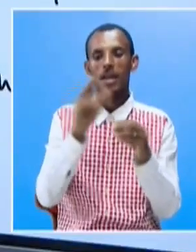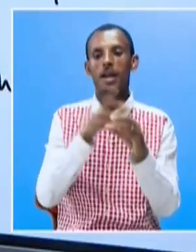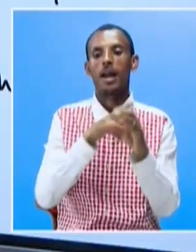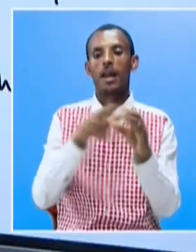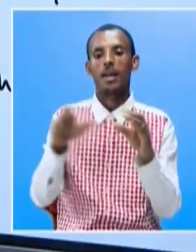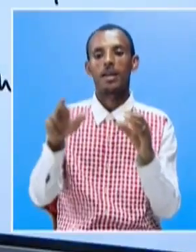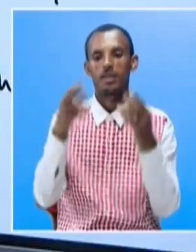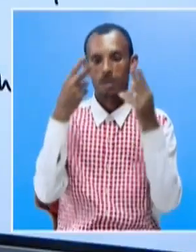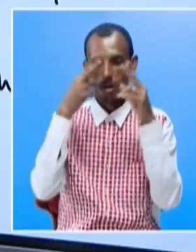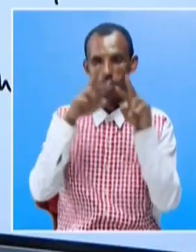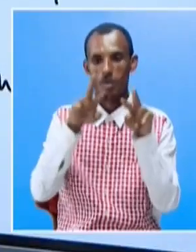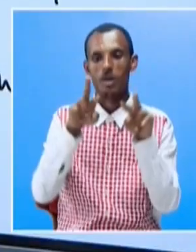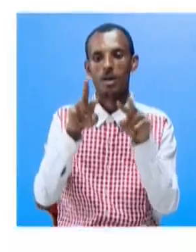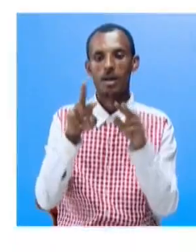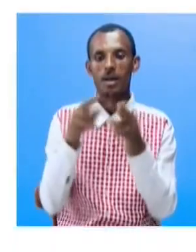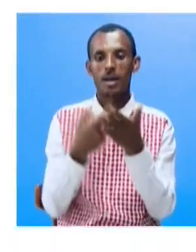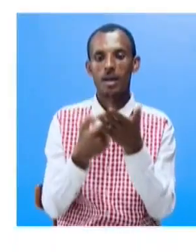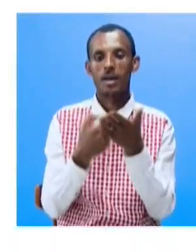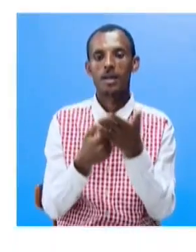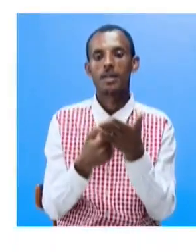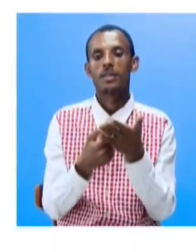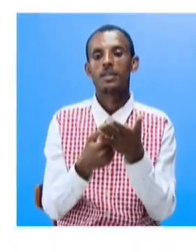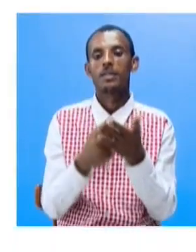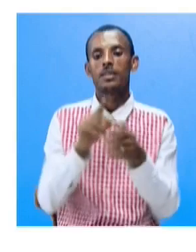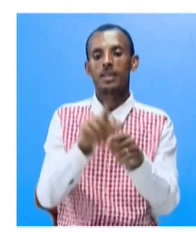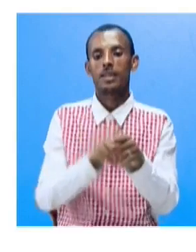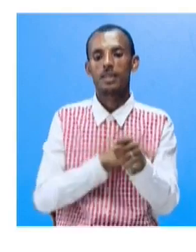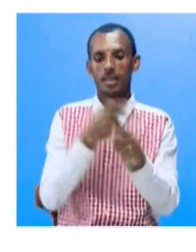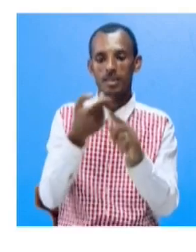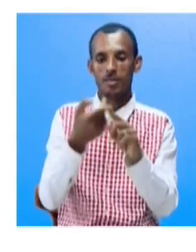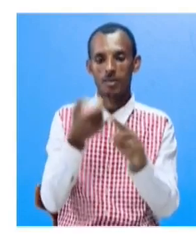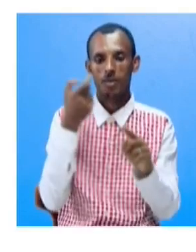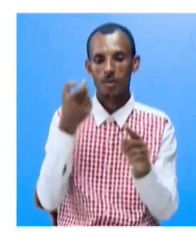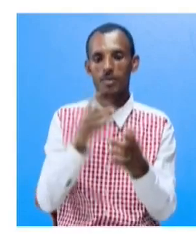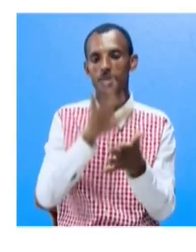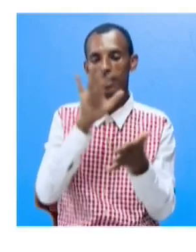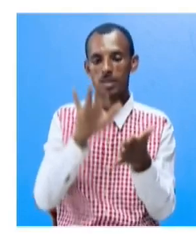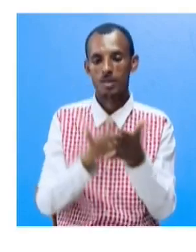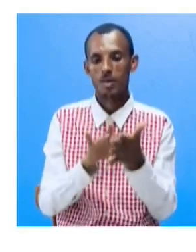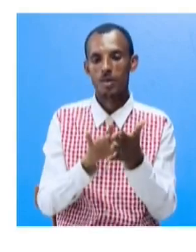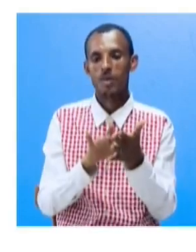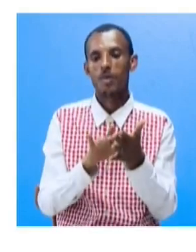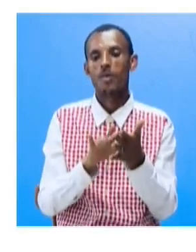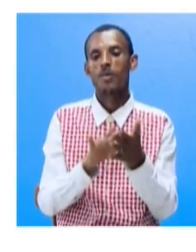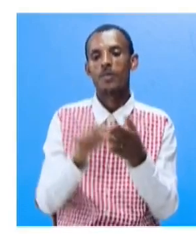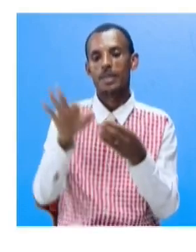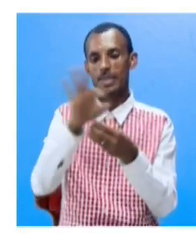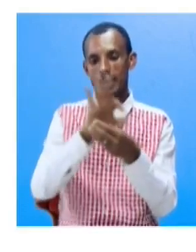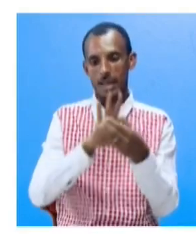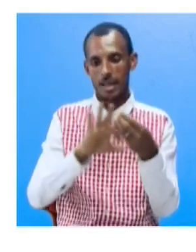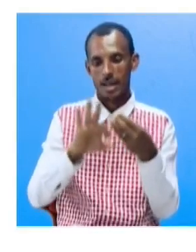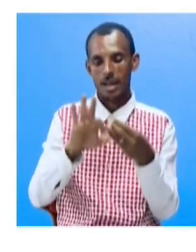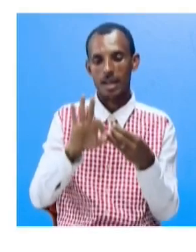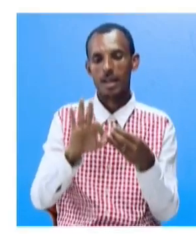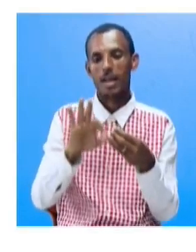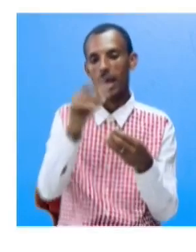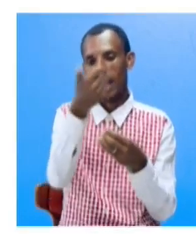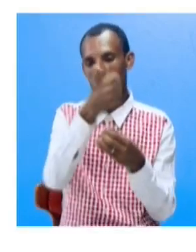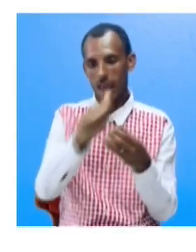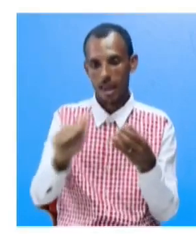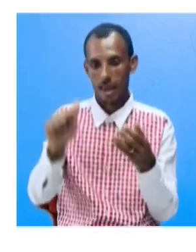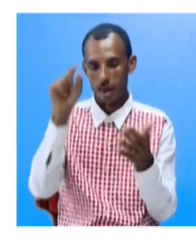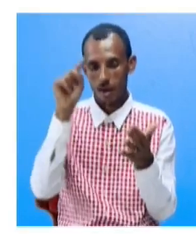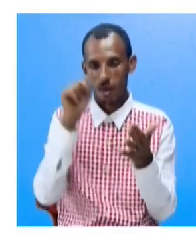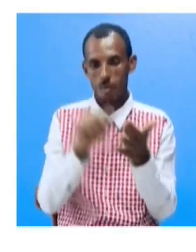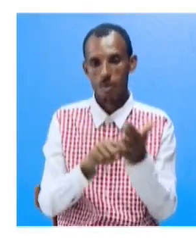here, the distance from center of a circle to any point on a circle, we say it